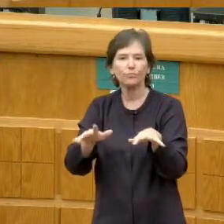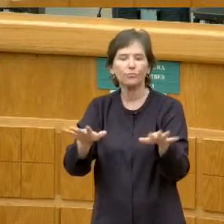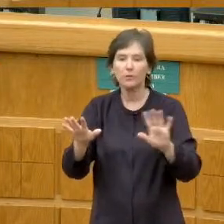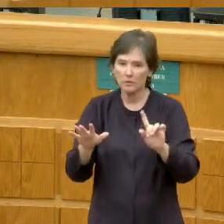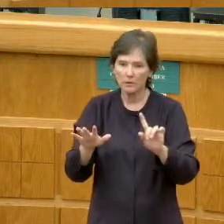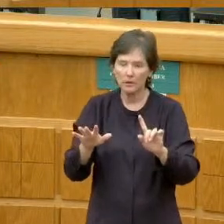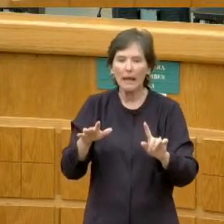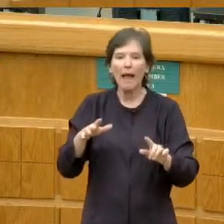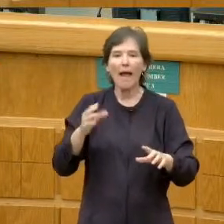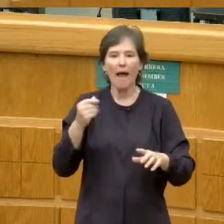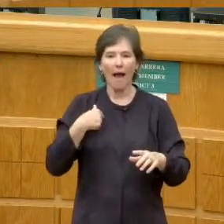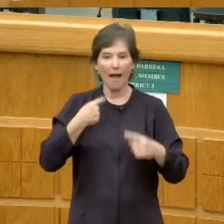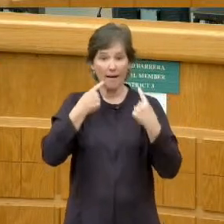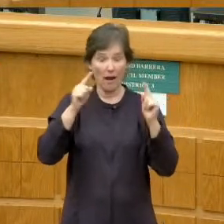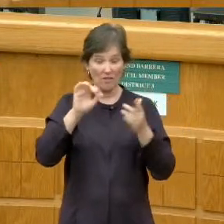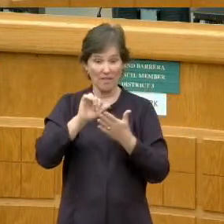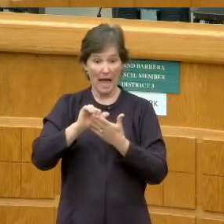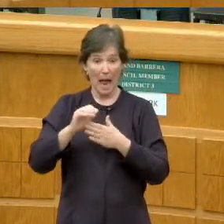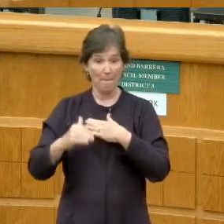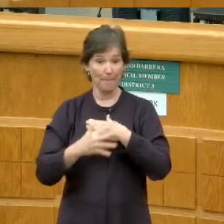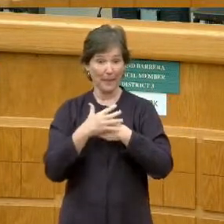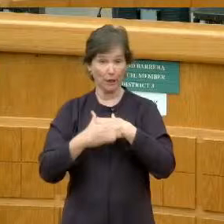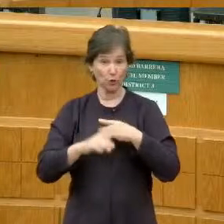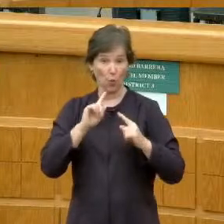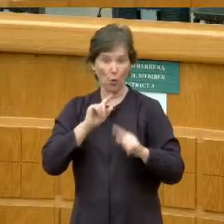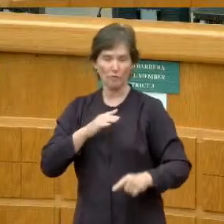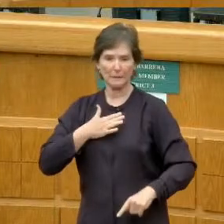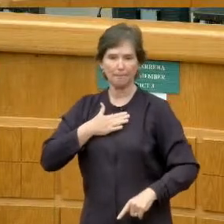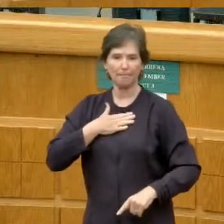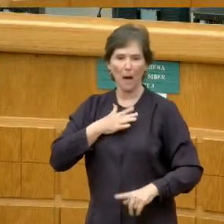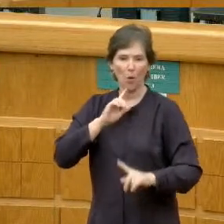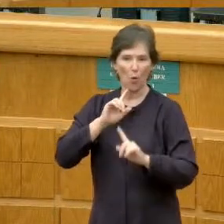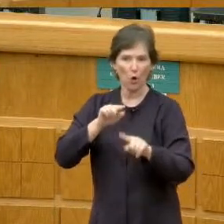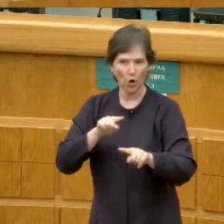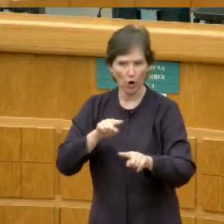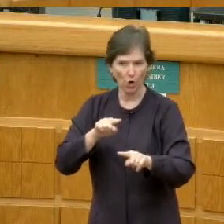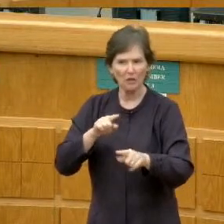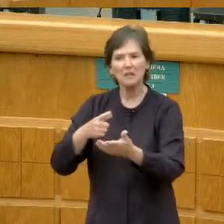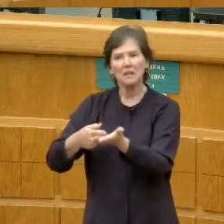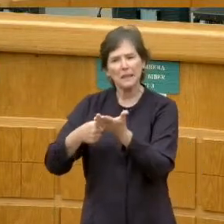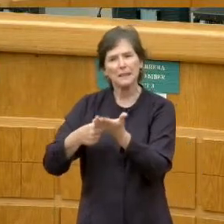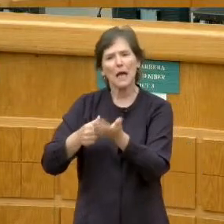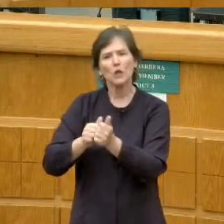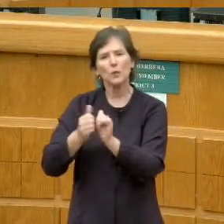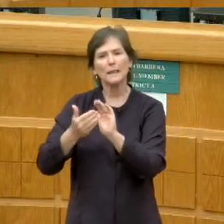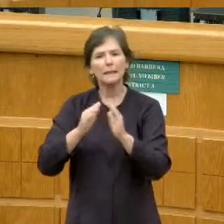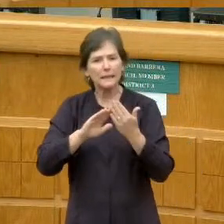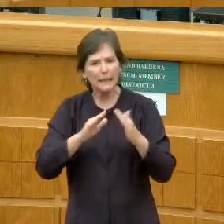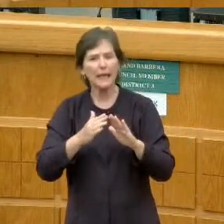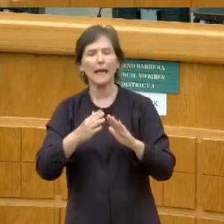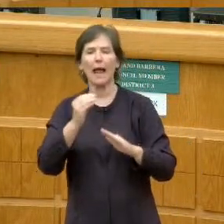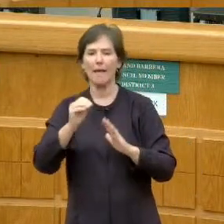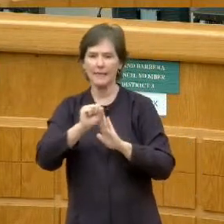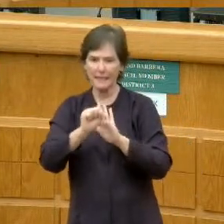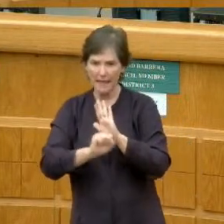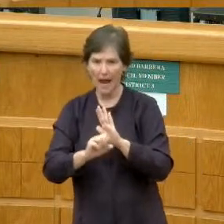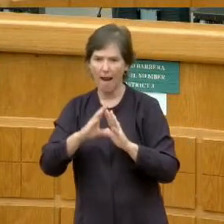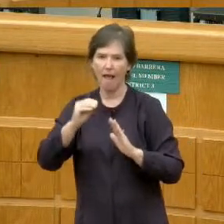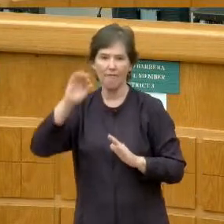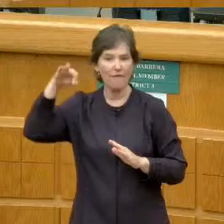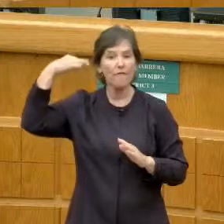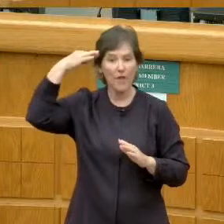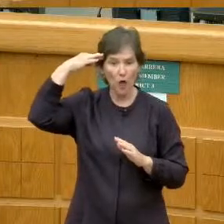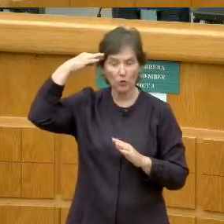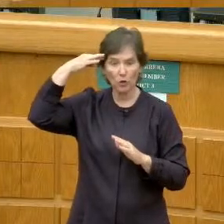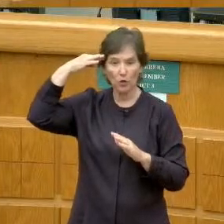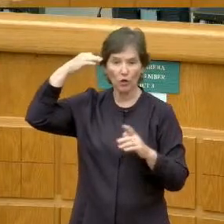the beach order was my order. I made it in consultation with city leaders and with the cooperation of our state and federal partners,